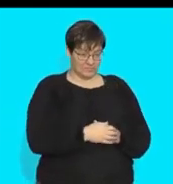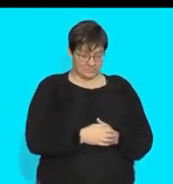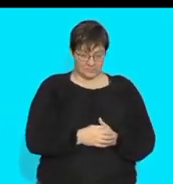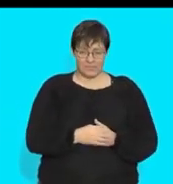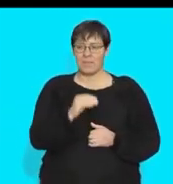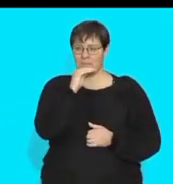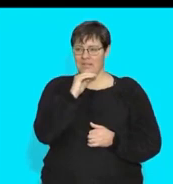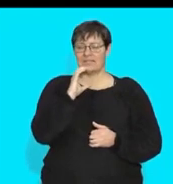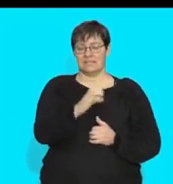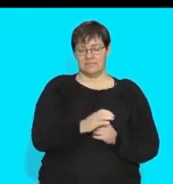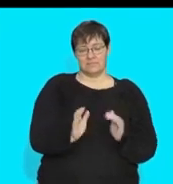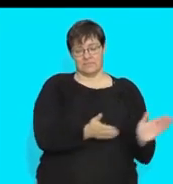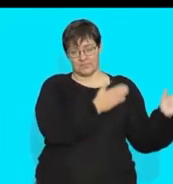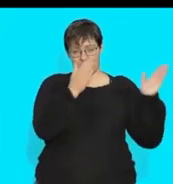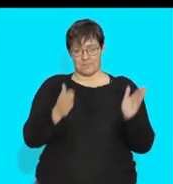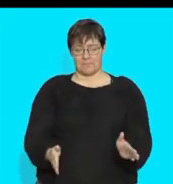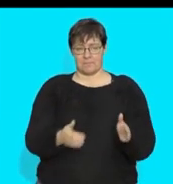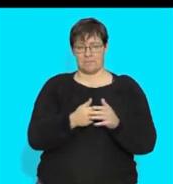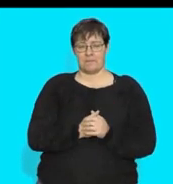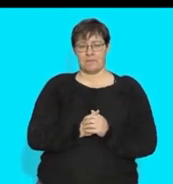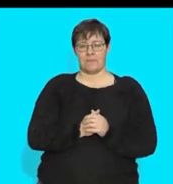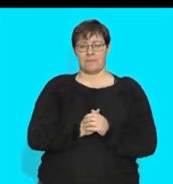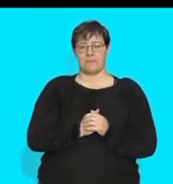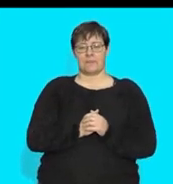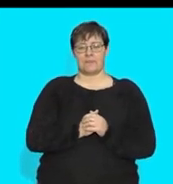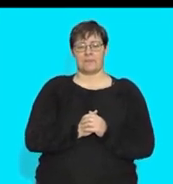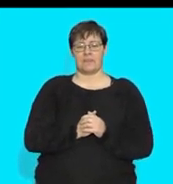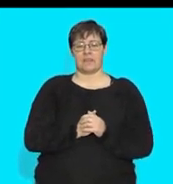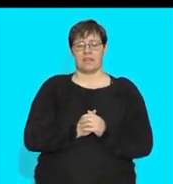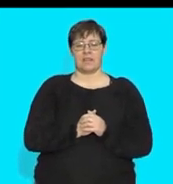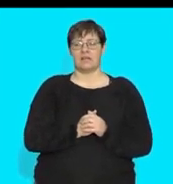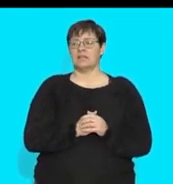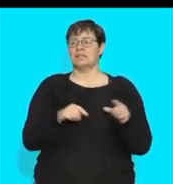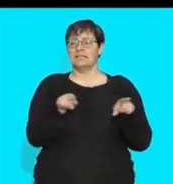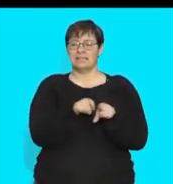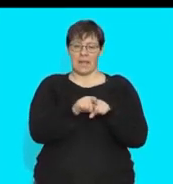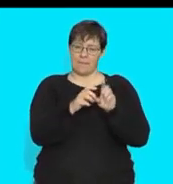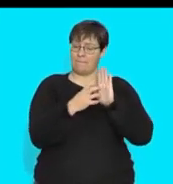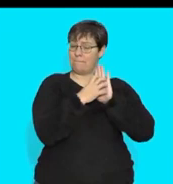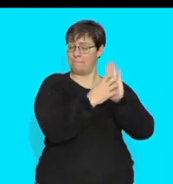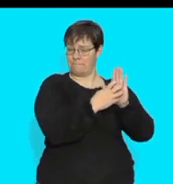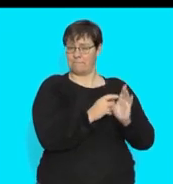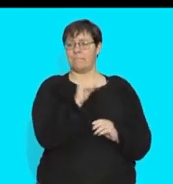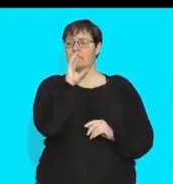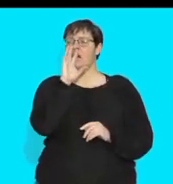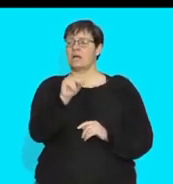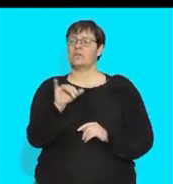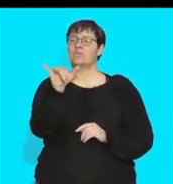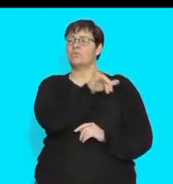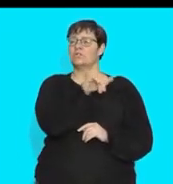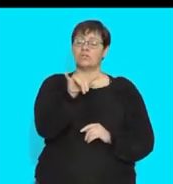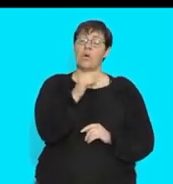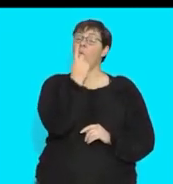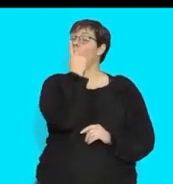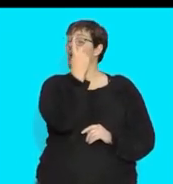it incorrect. Okay. On the same, all right, diagram, it asks